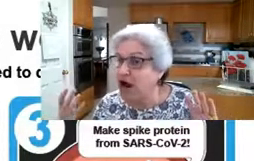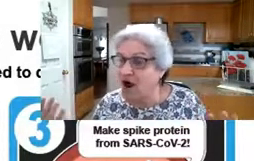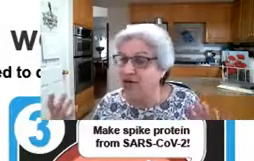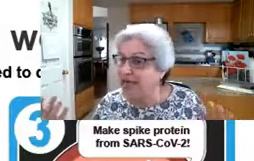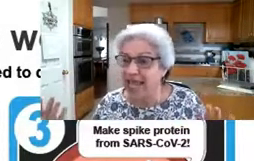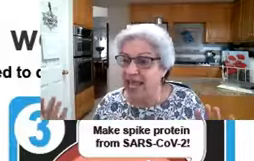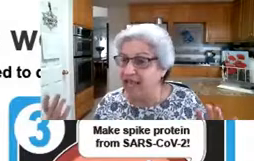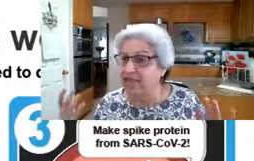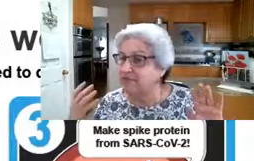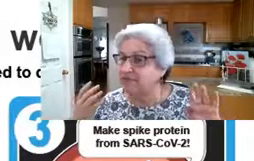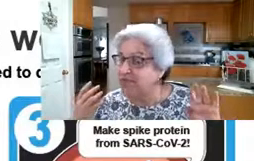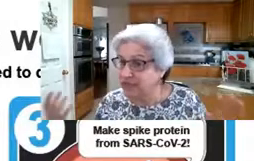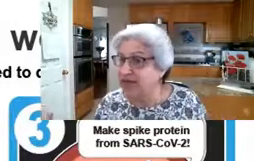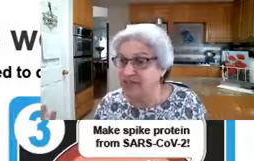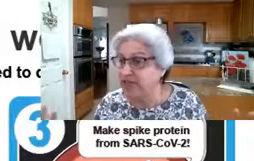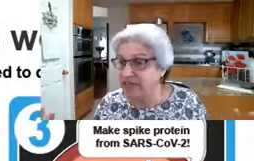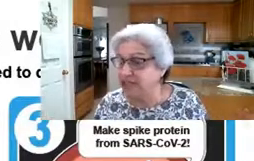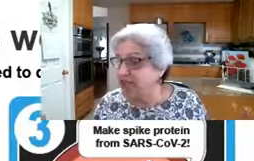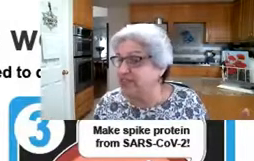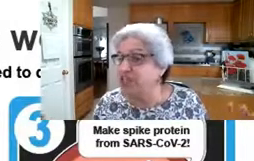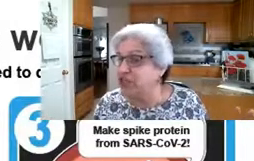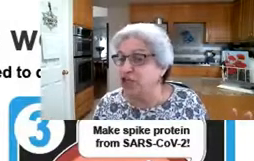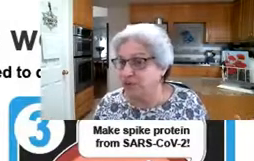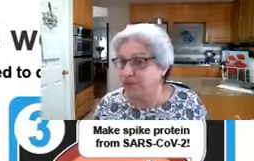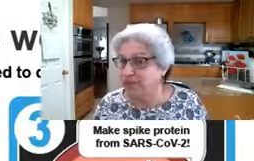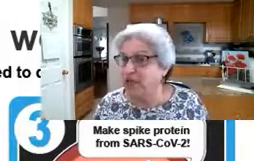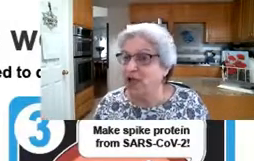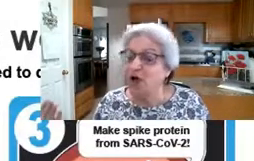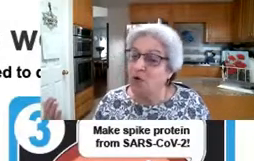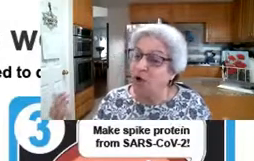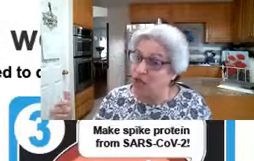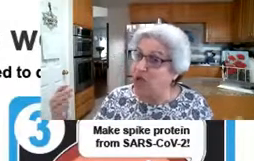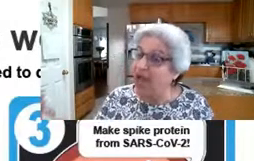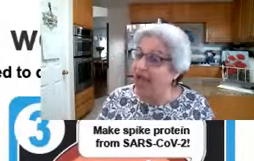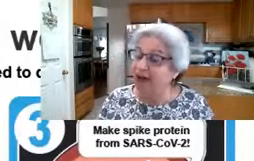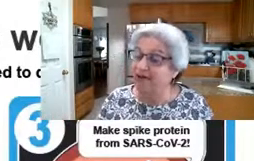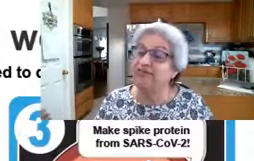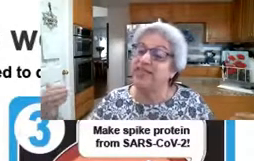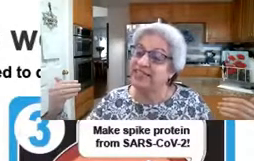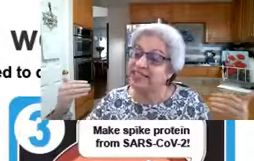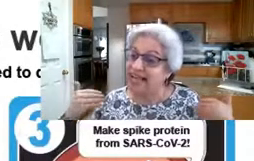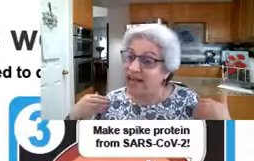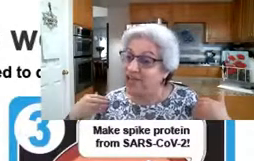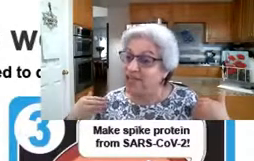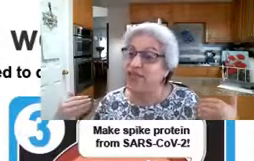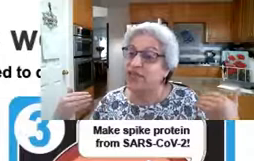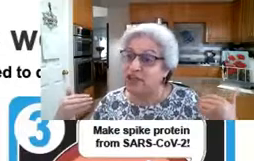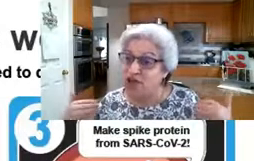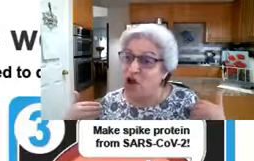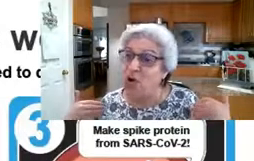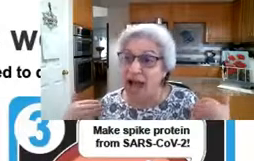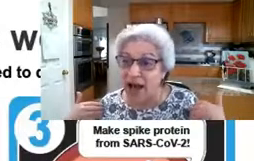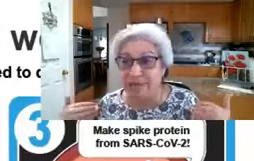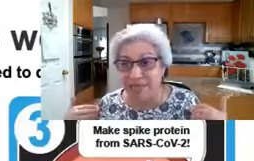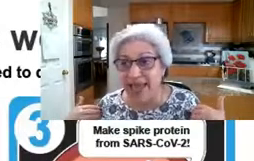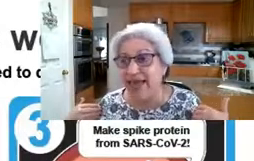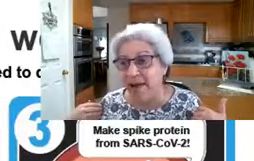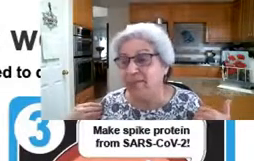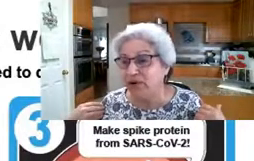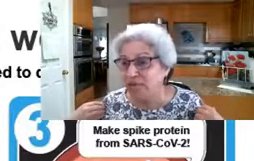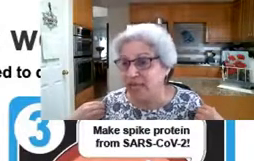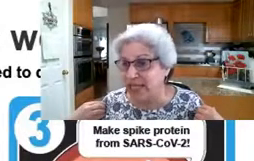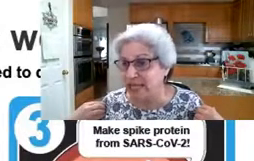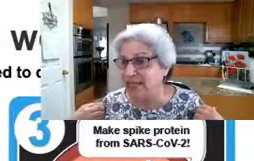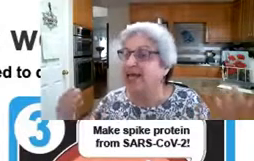more RNA left in you. What you have is cells that know how to make